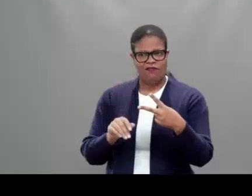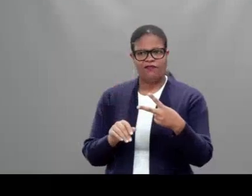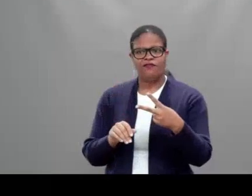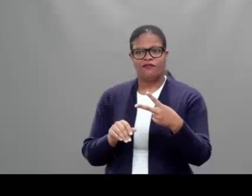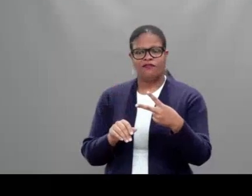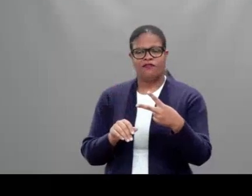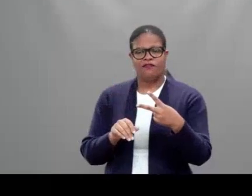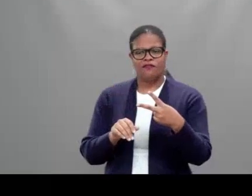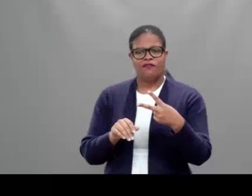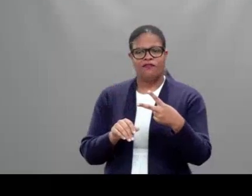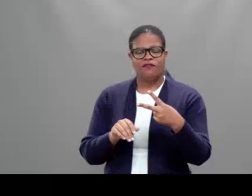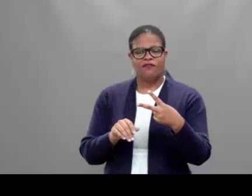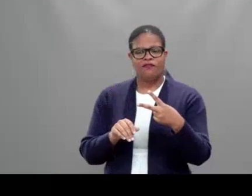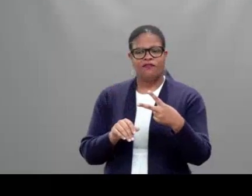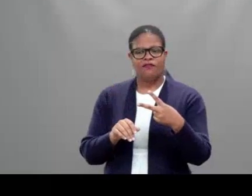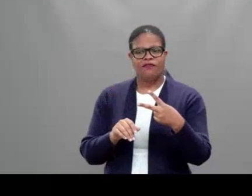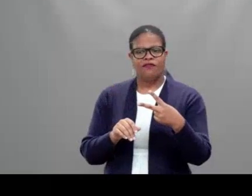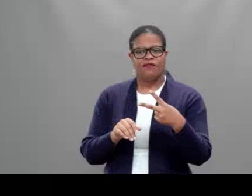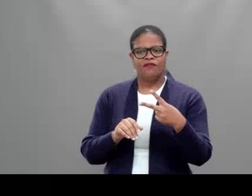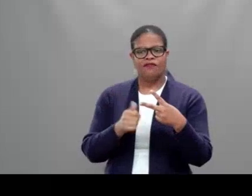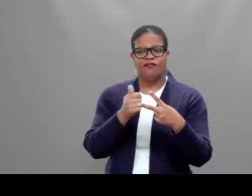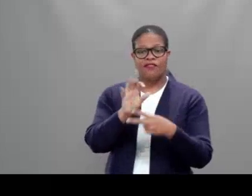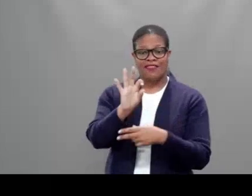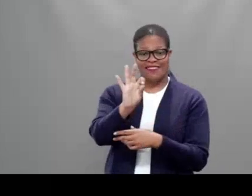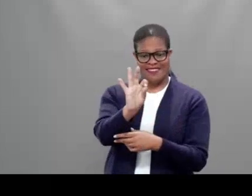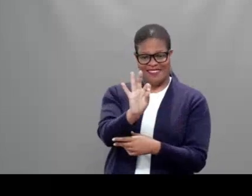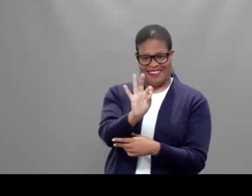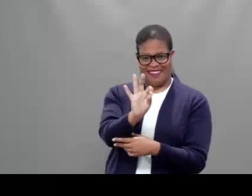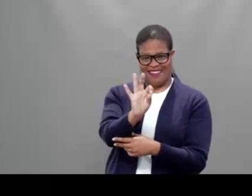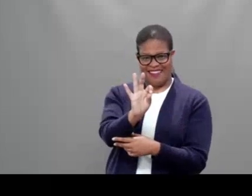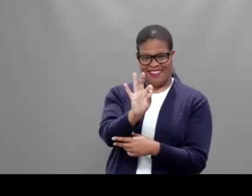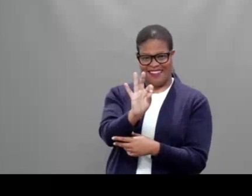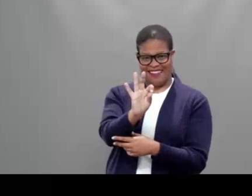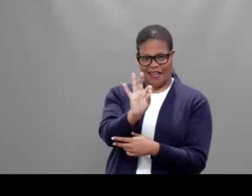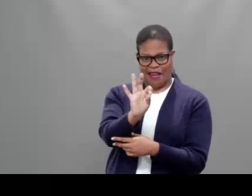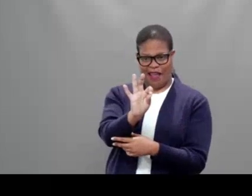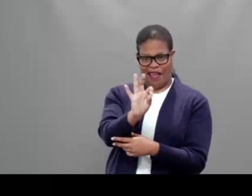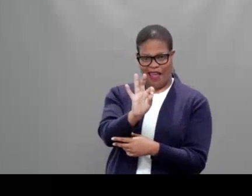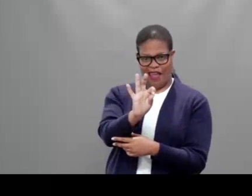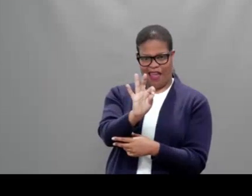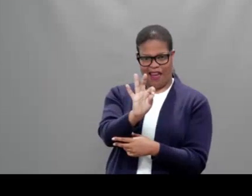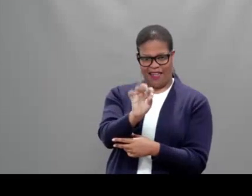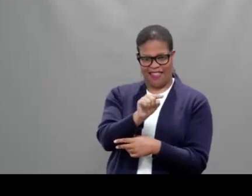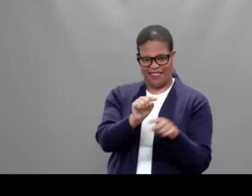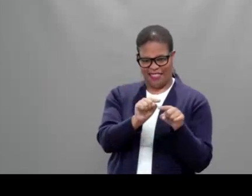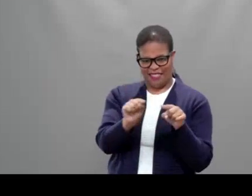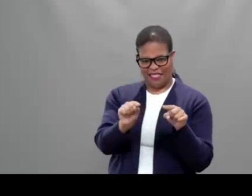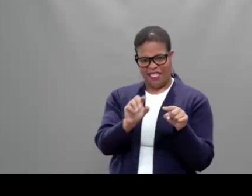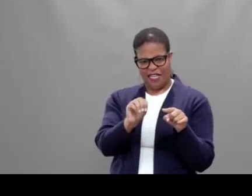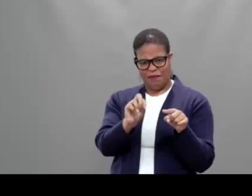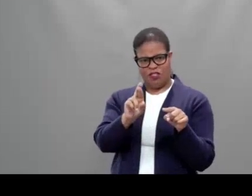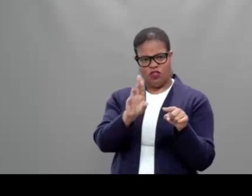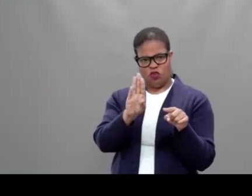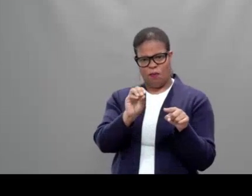the under 9 down to where it says second, Mr. Boykin, I think that should read Mr.